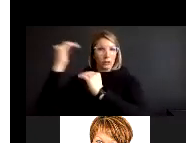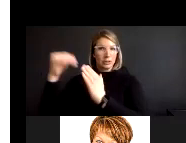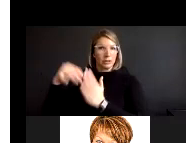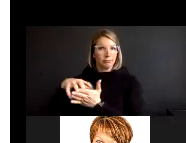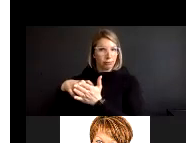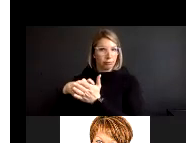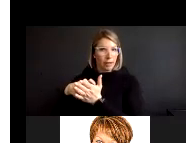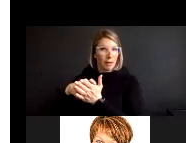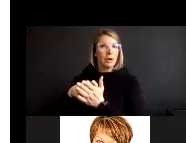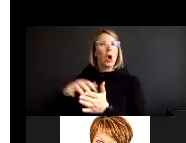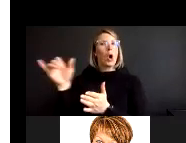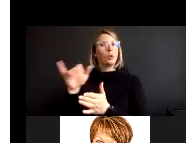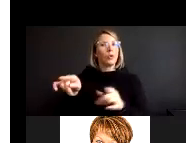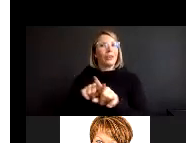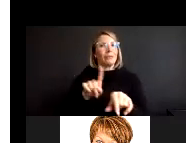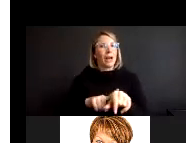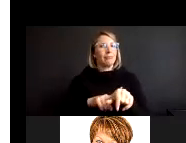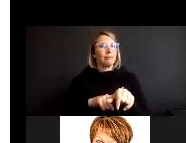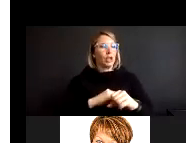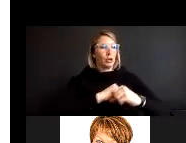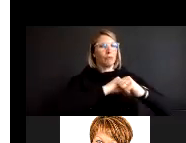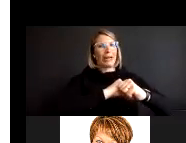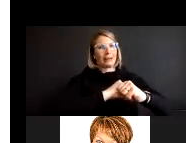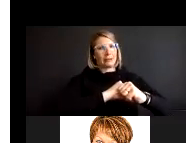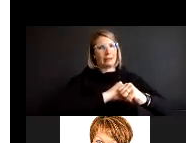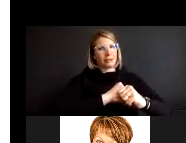uphold and strengthen the autonomy of those adults as well.